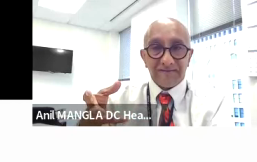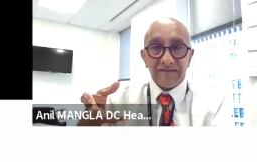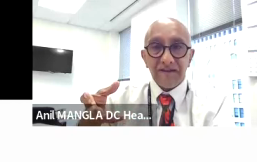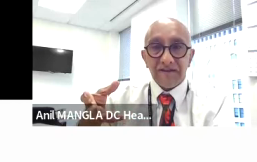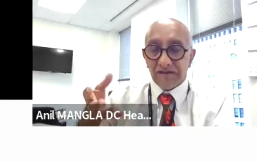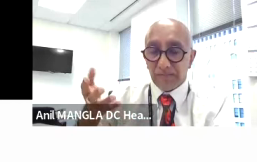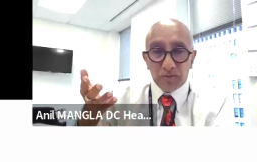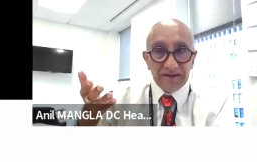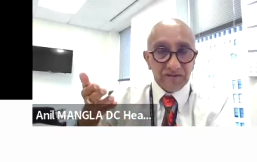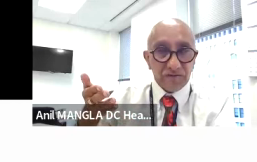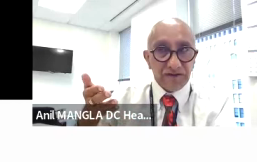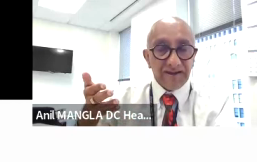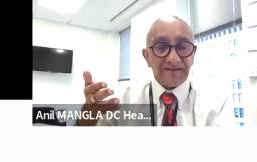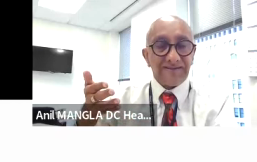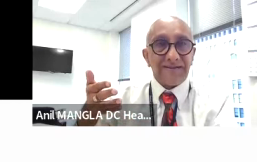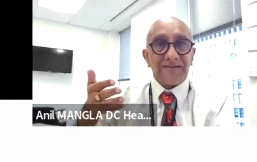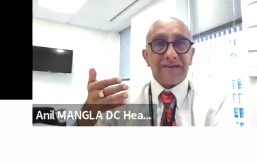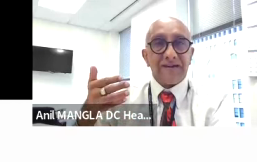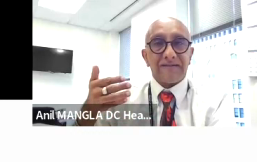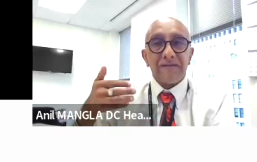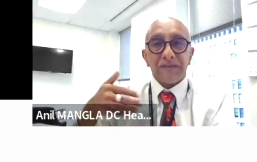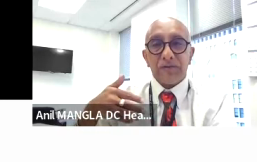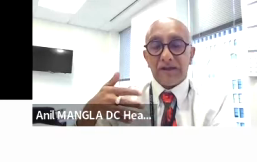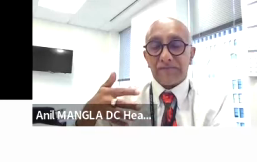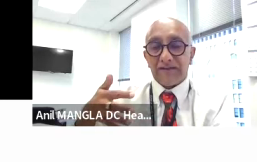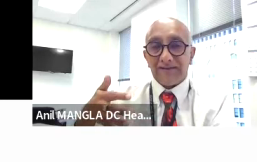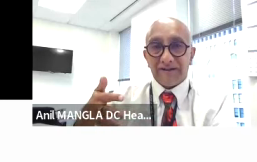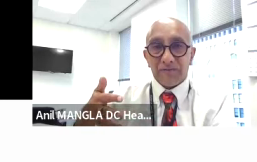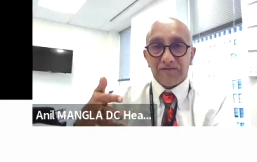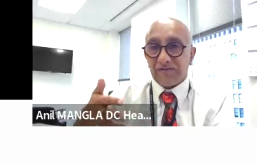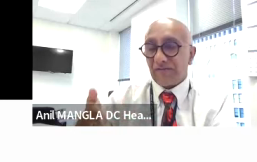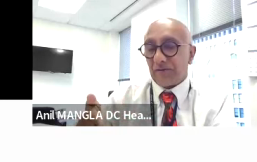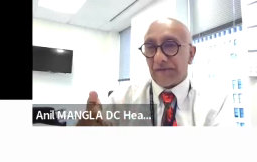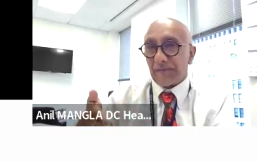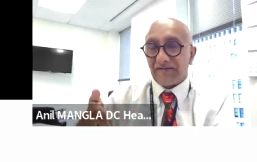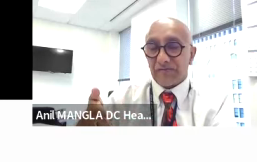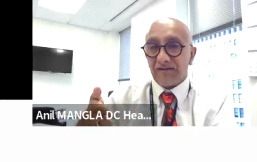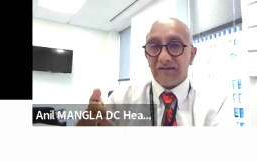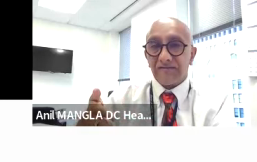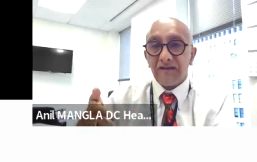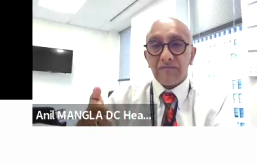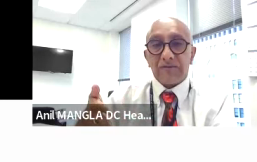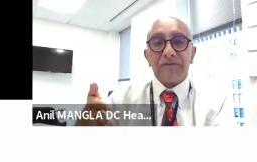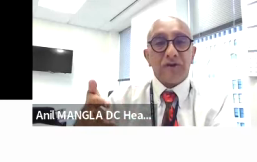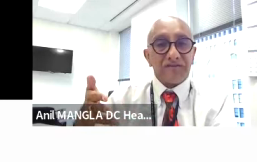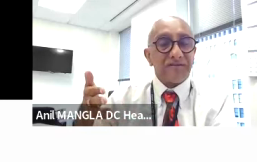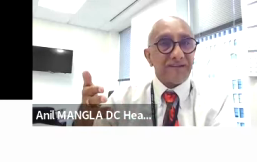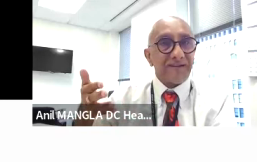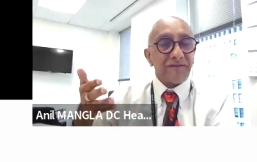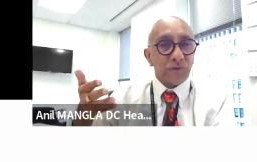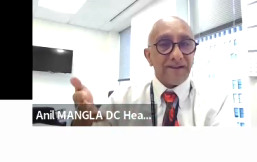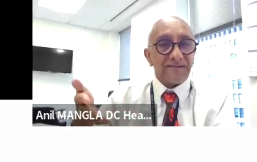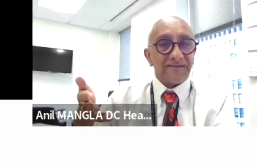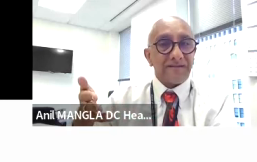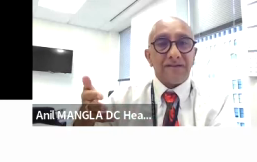respiratory diseases. So number 1 is COVID-19 that we have kind of dealt with for the past 3 years, but we've